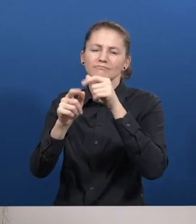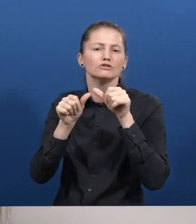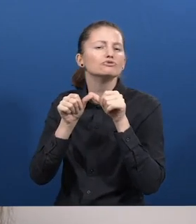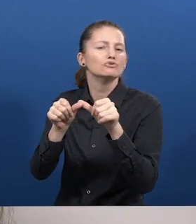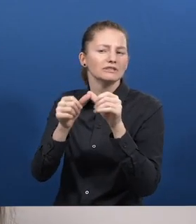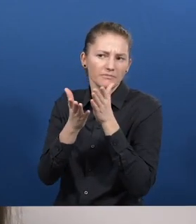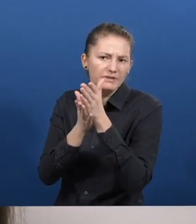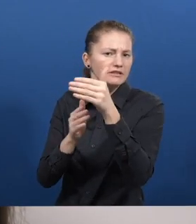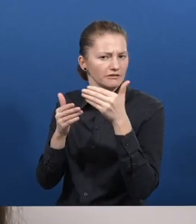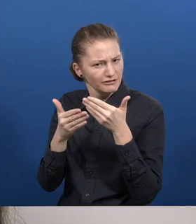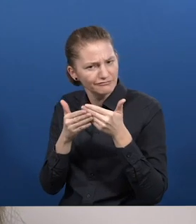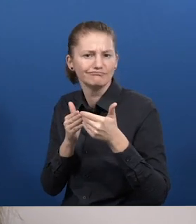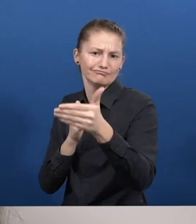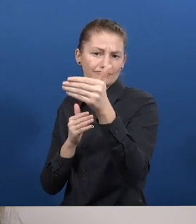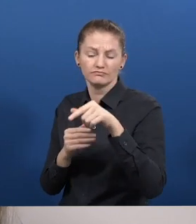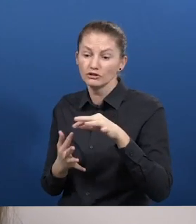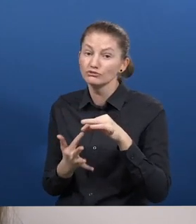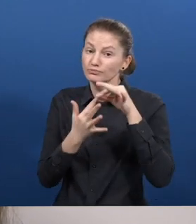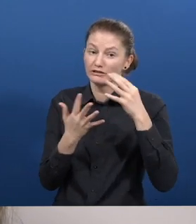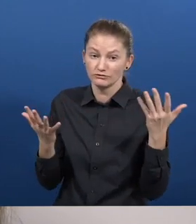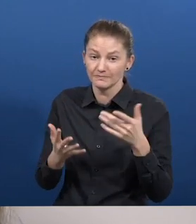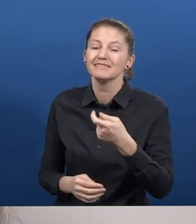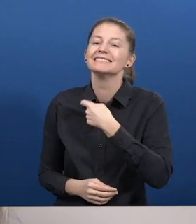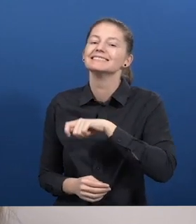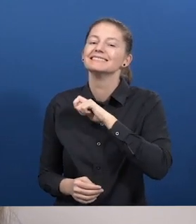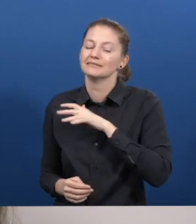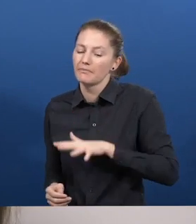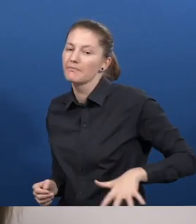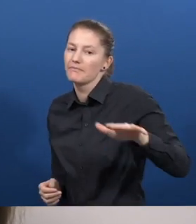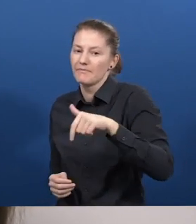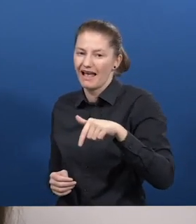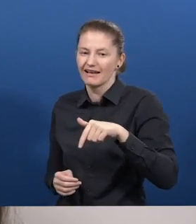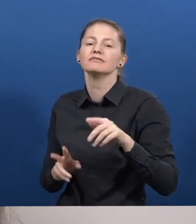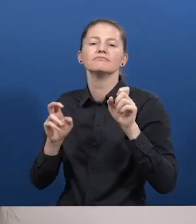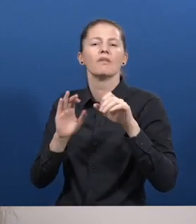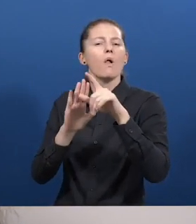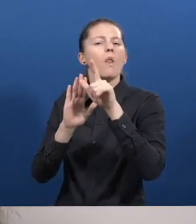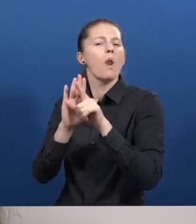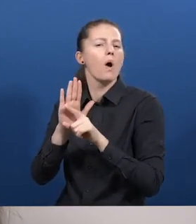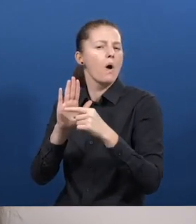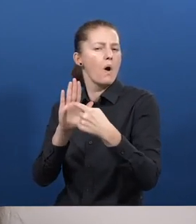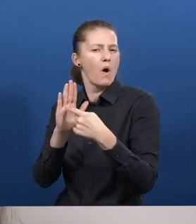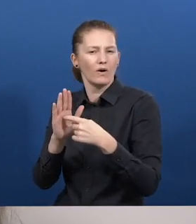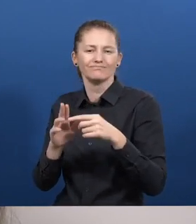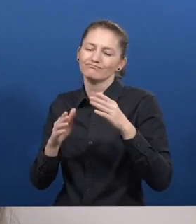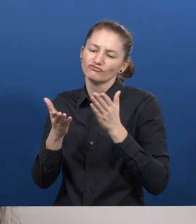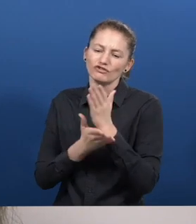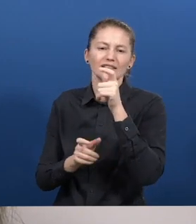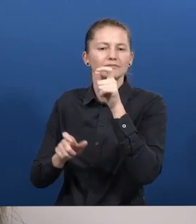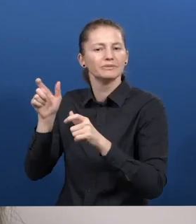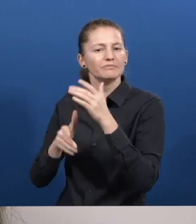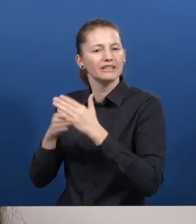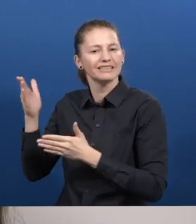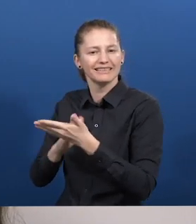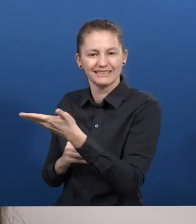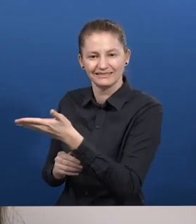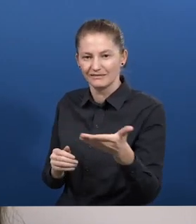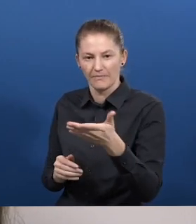In Spain, the general law on the rights of persons with disabilities required that in 2017 all products, environments,